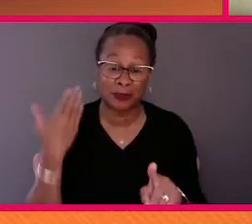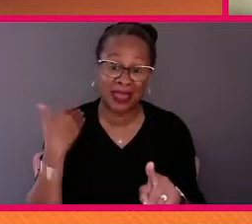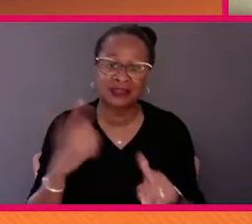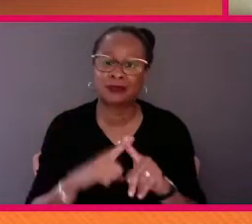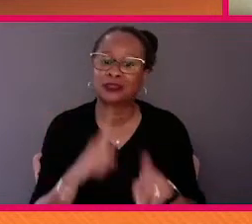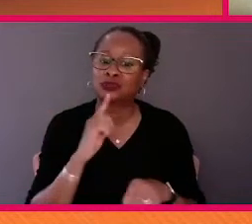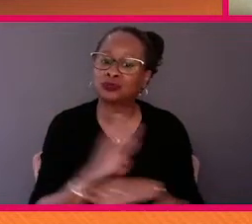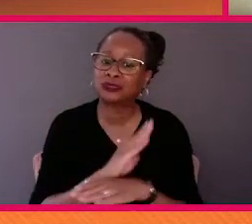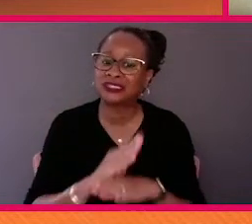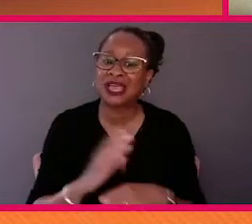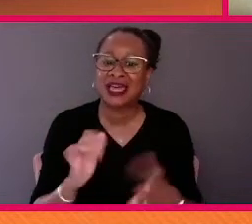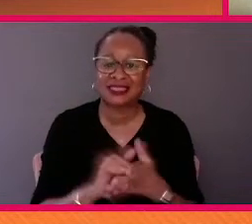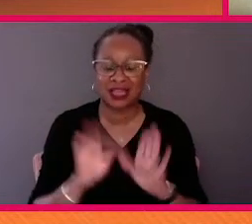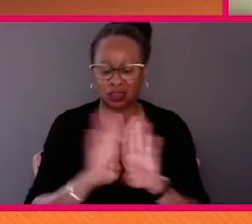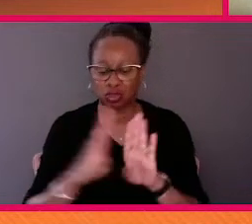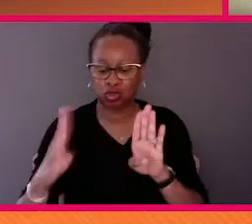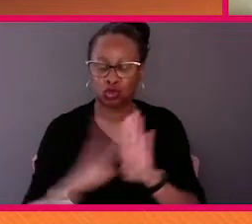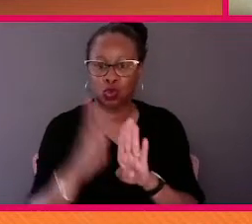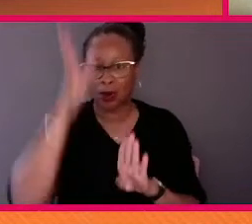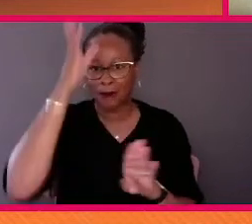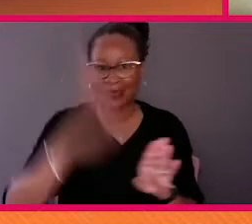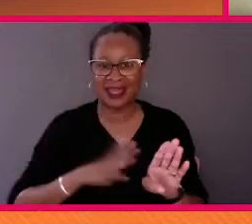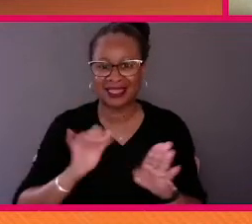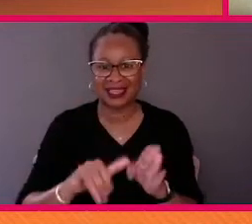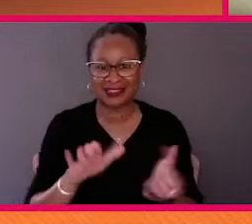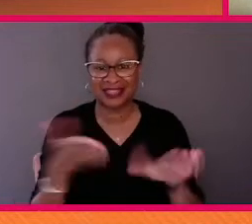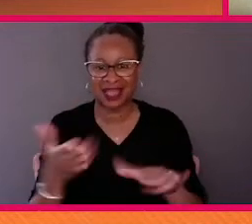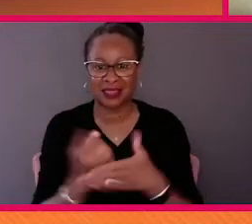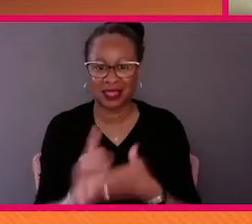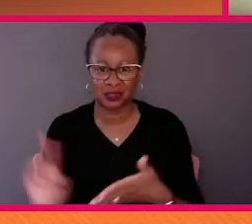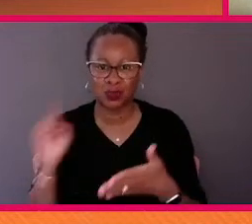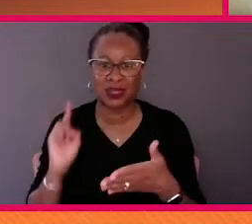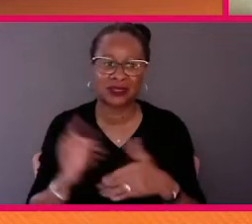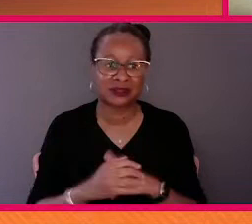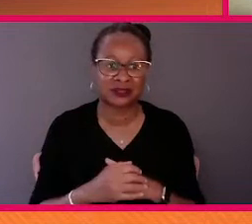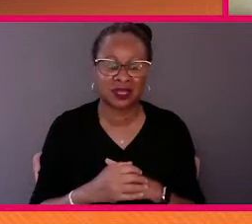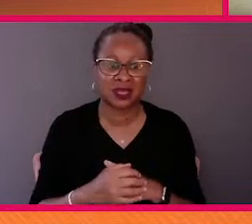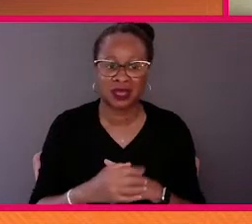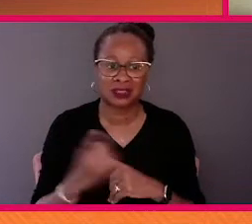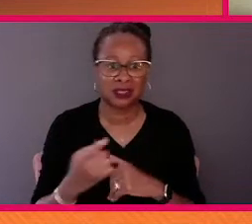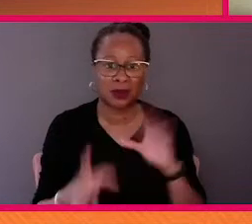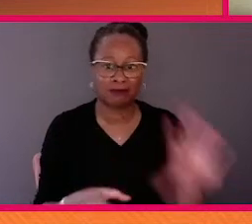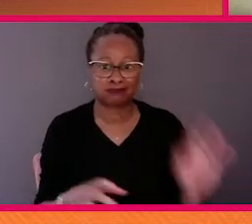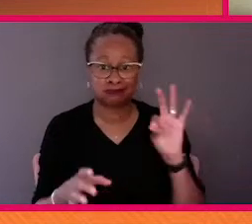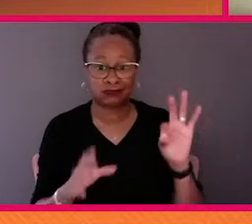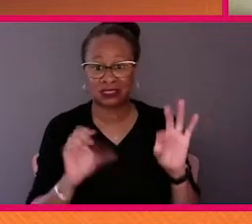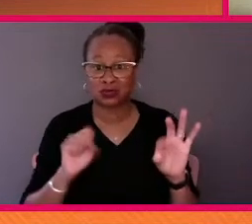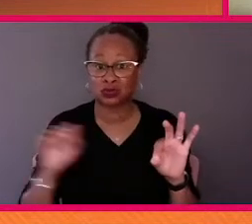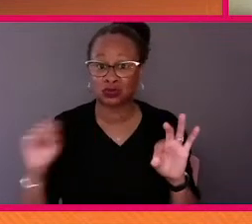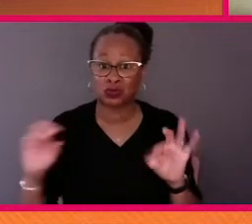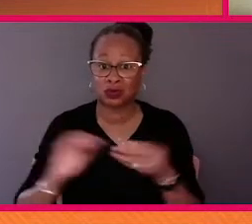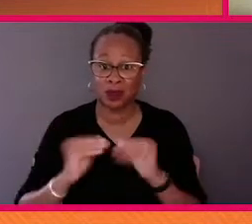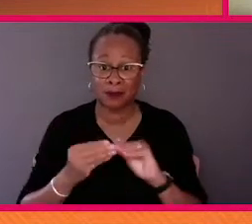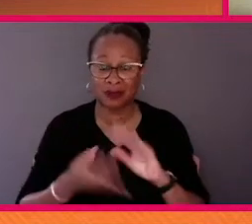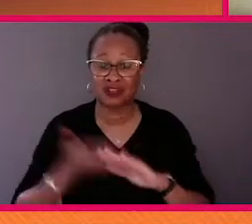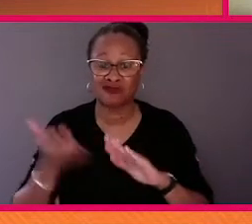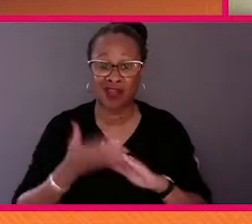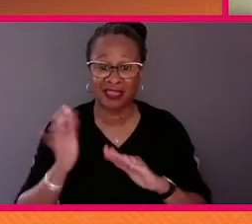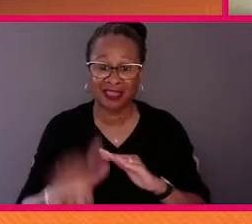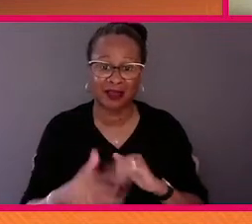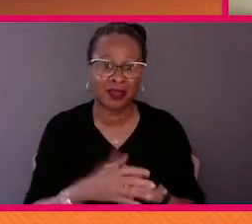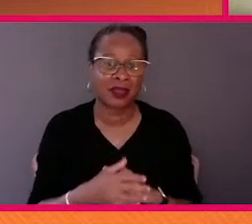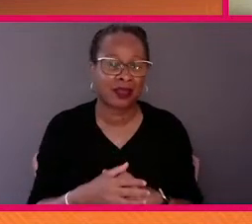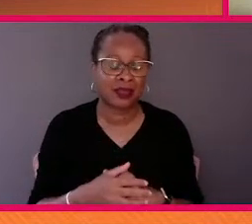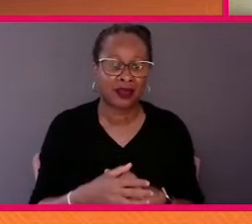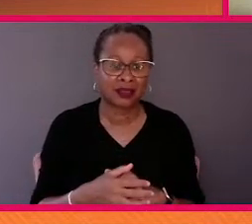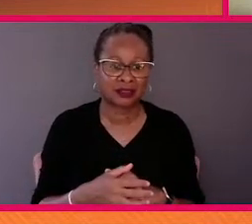the doorman that died last week. Somebody random, you know, just pick the social security number out of the air